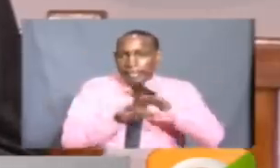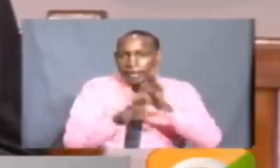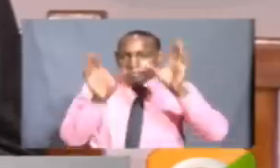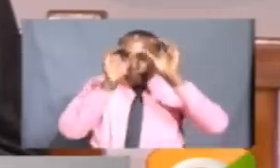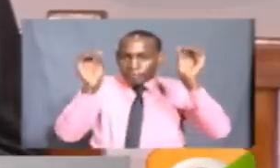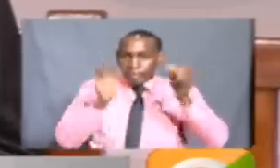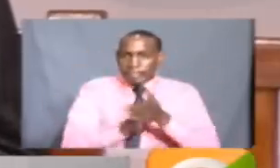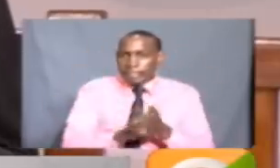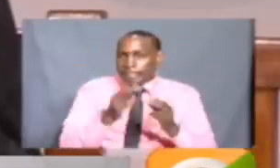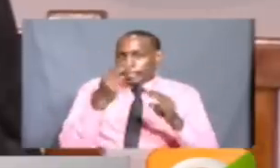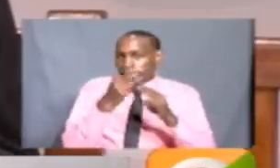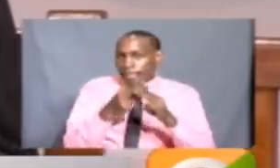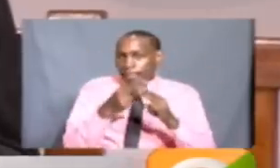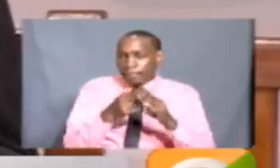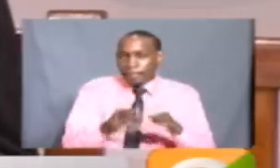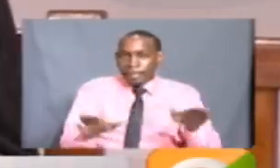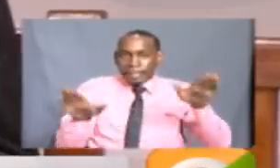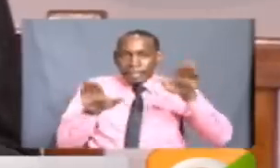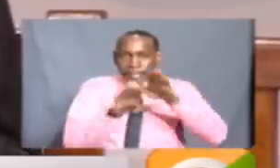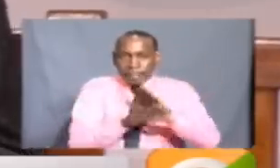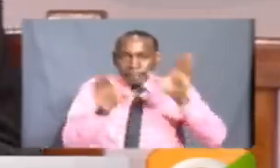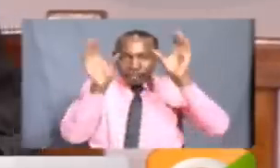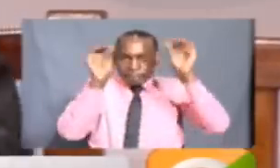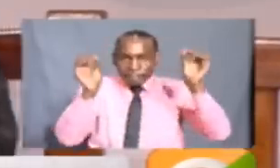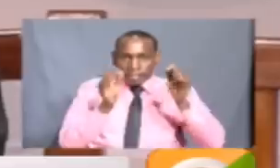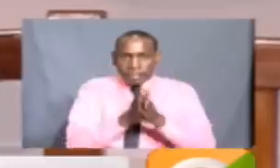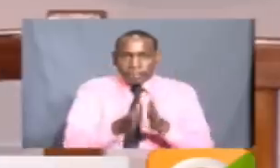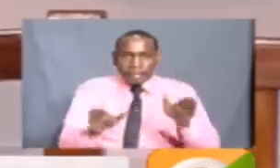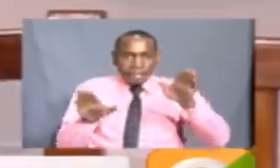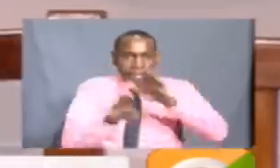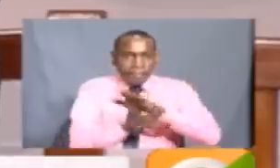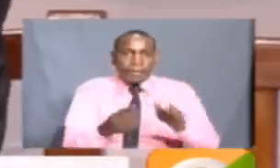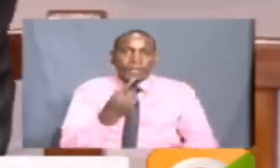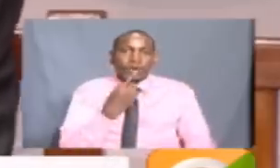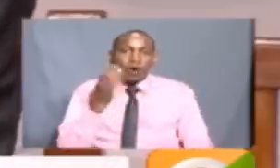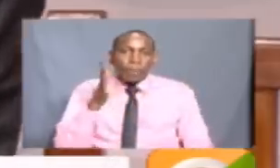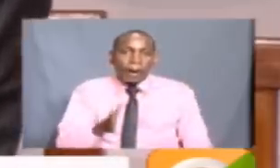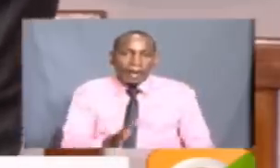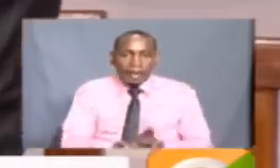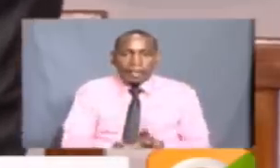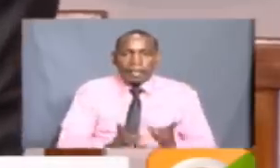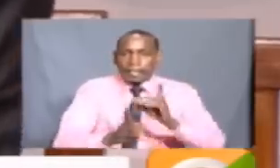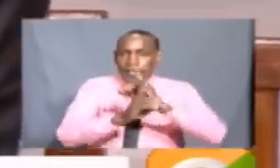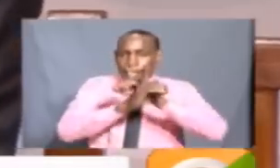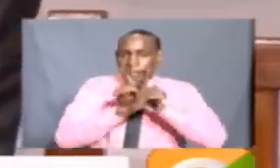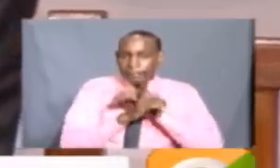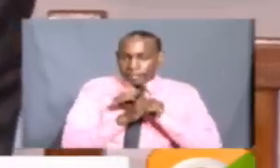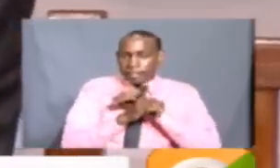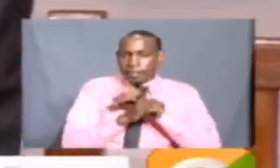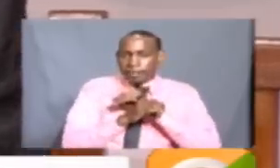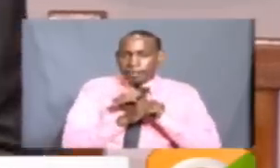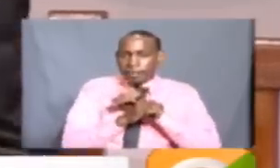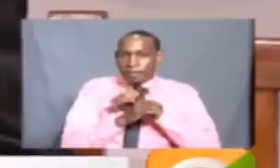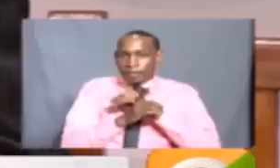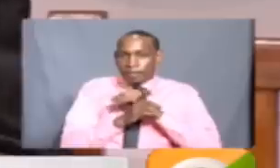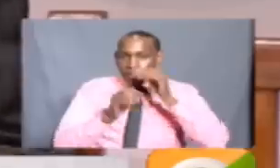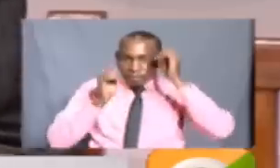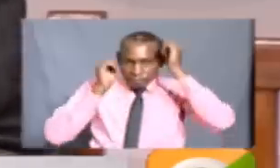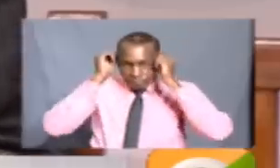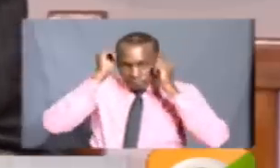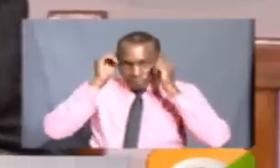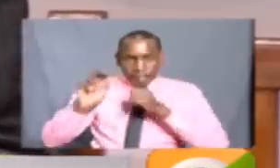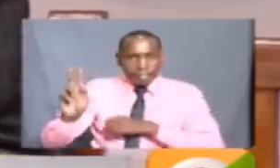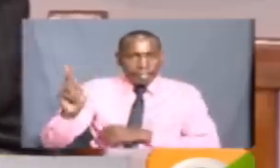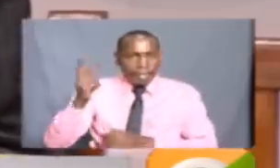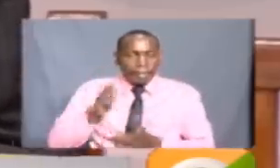being referred to as deputy president and the deputy commander of the defense forces of the Republic of